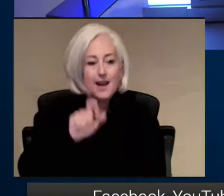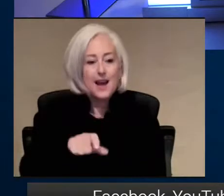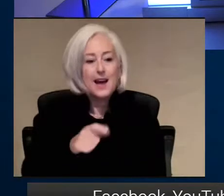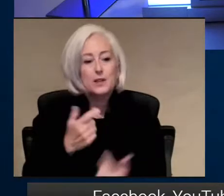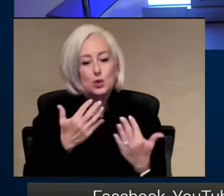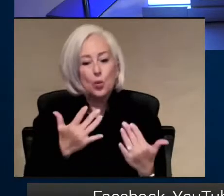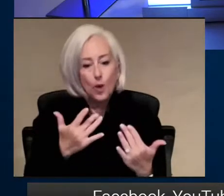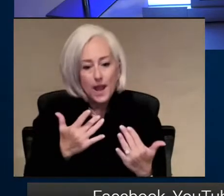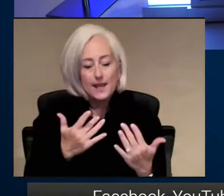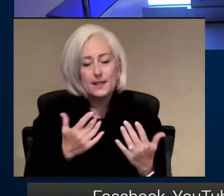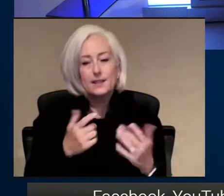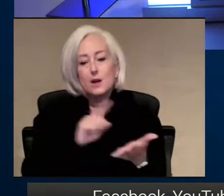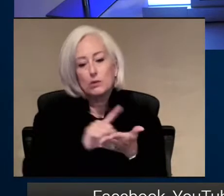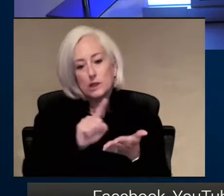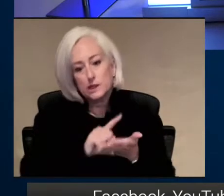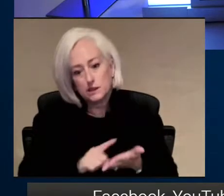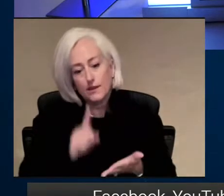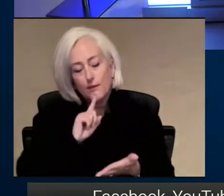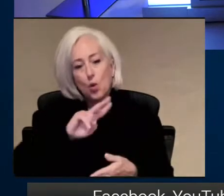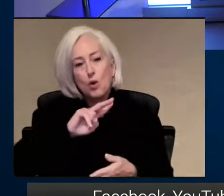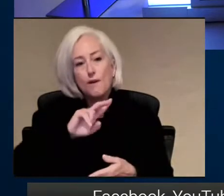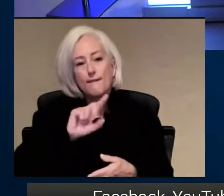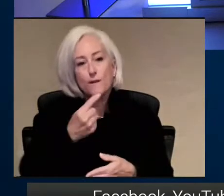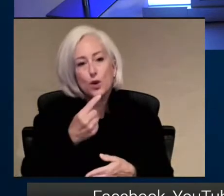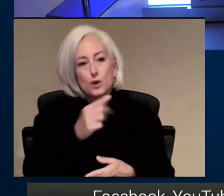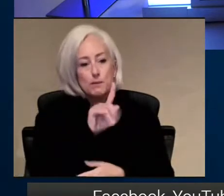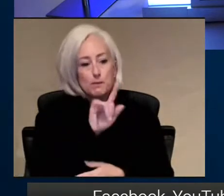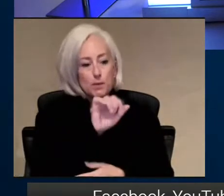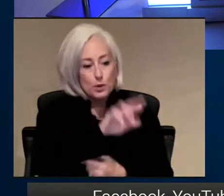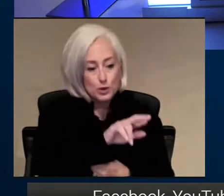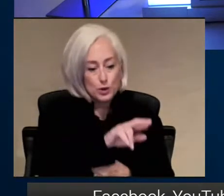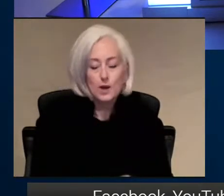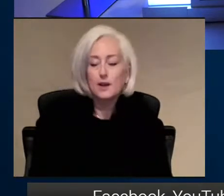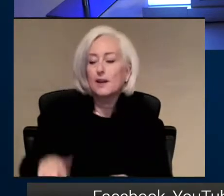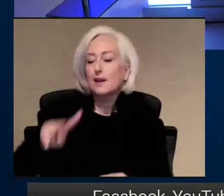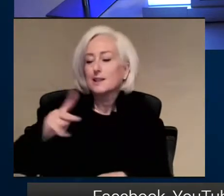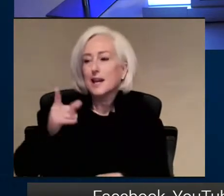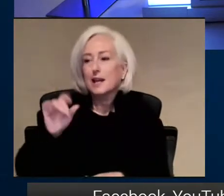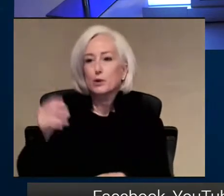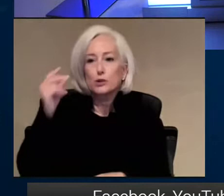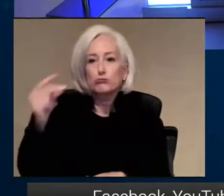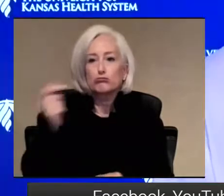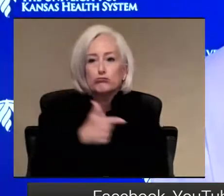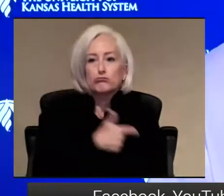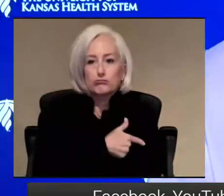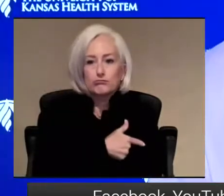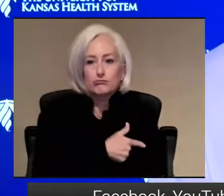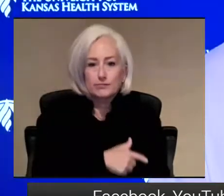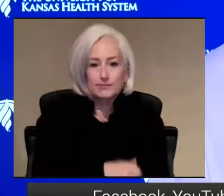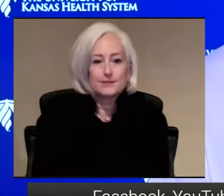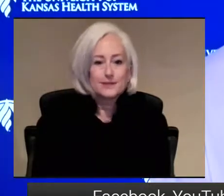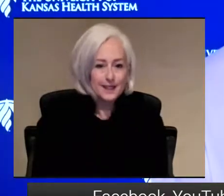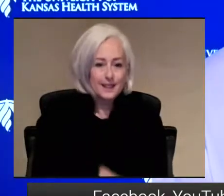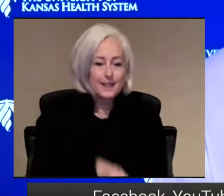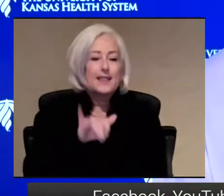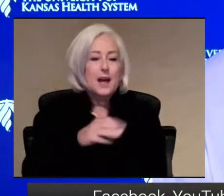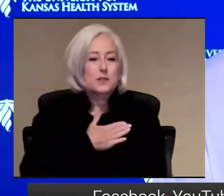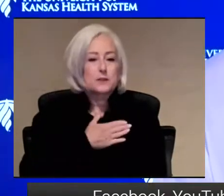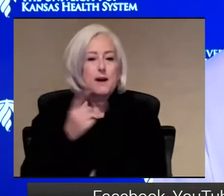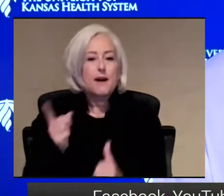second. I think that's a multi-layered response. Absolutely. Go ahead. We'll tag team this. That was my first response, Steve.